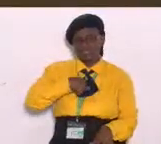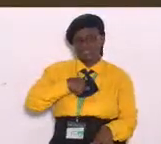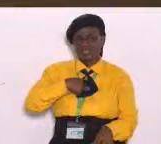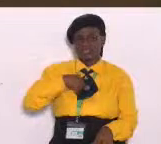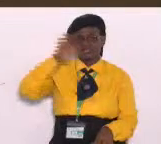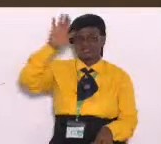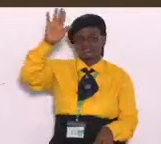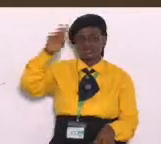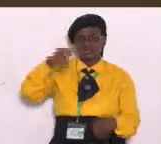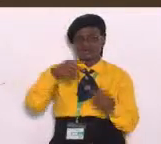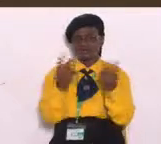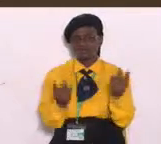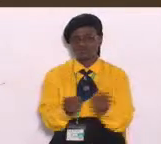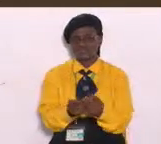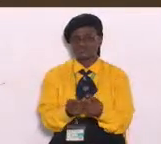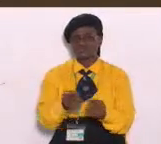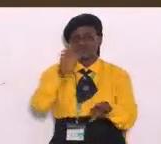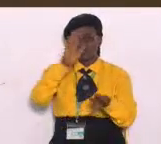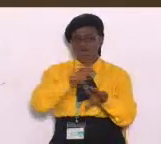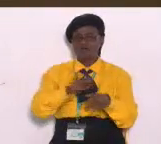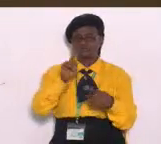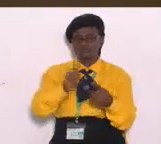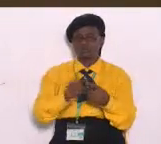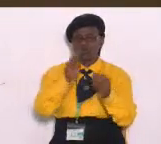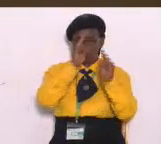your vessel unto honor.